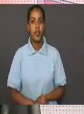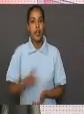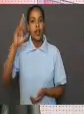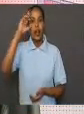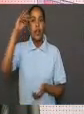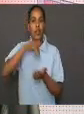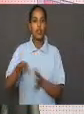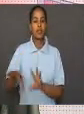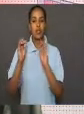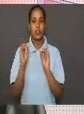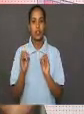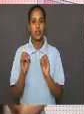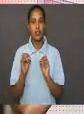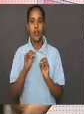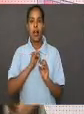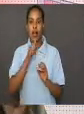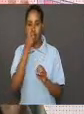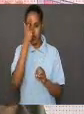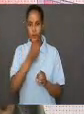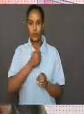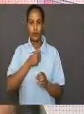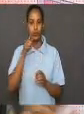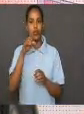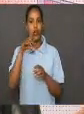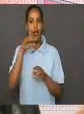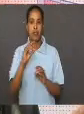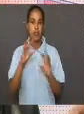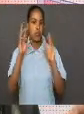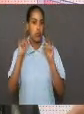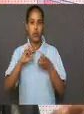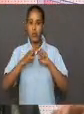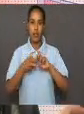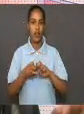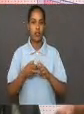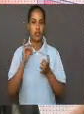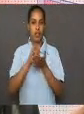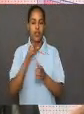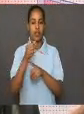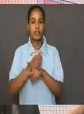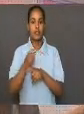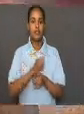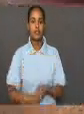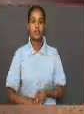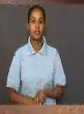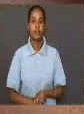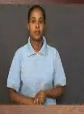Hello again, students. I am sure that you had no difficulty with that activity.